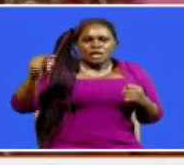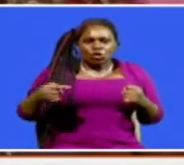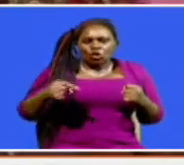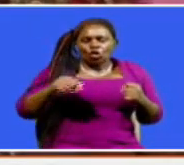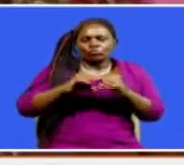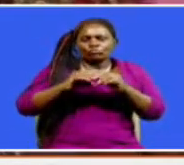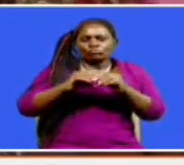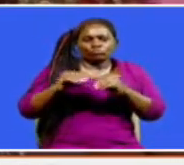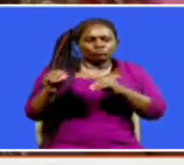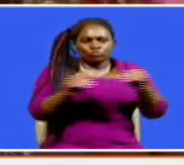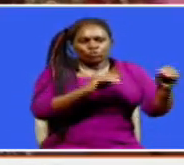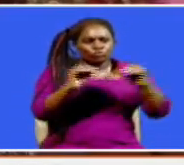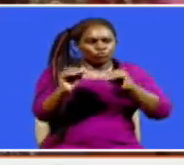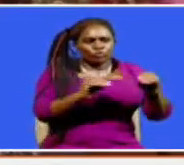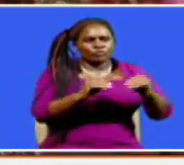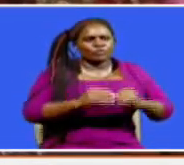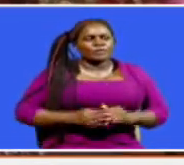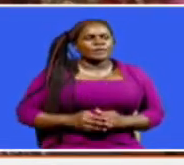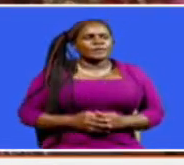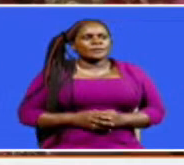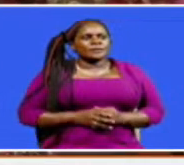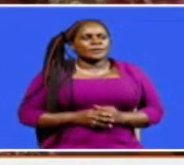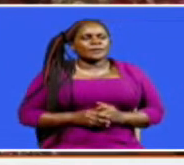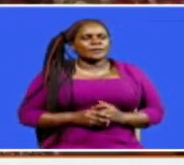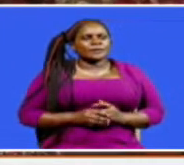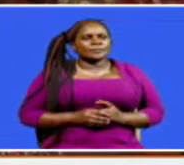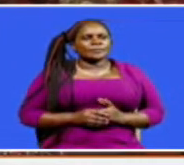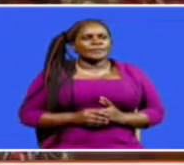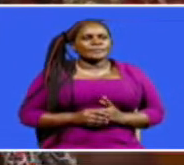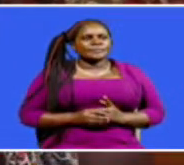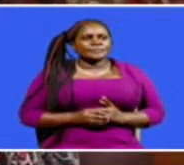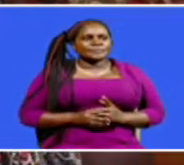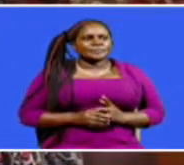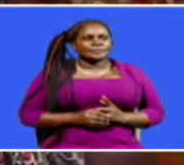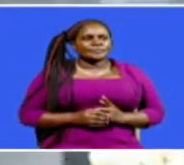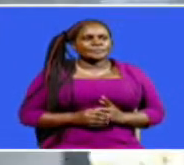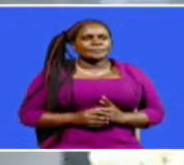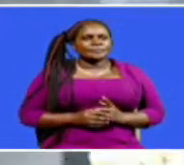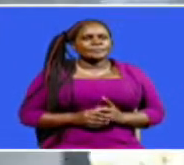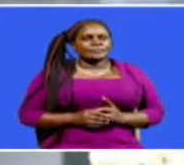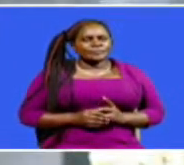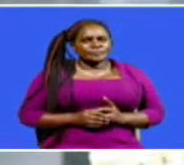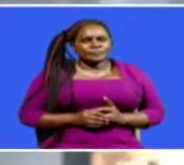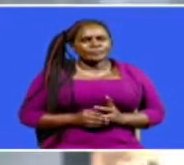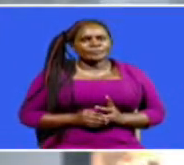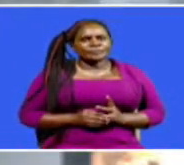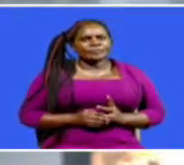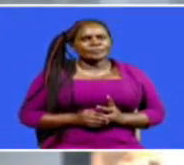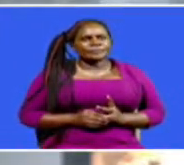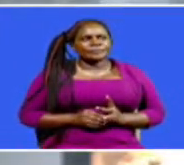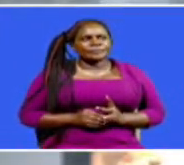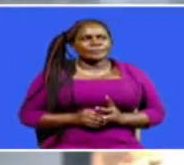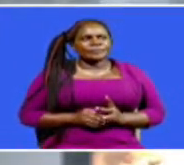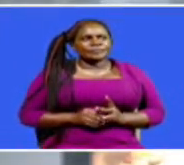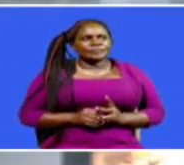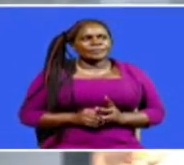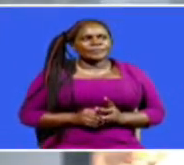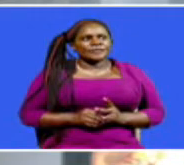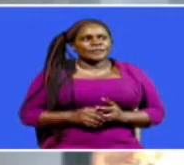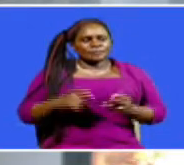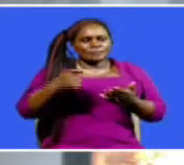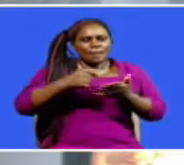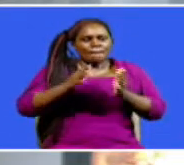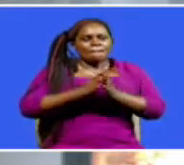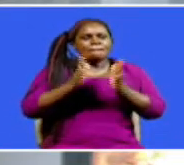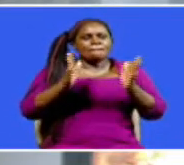others displaced. David Muthoka, KTN News, Nairobi. Kenya and Romania have signed 4